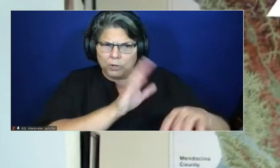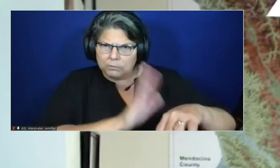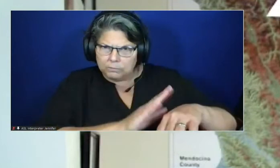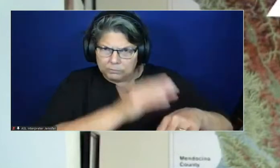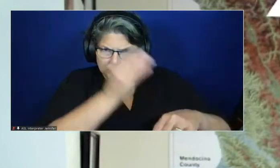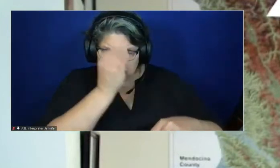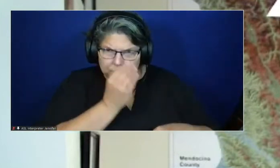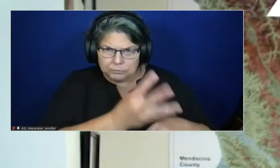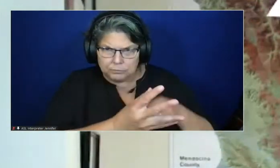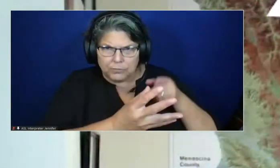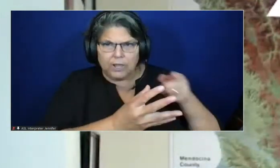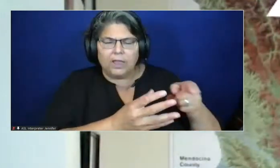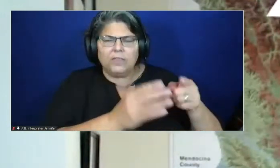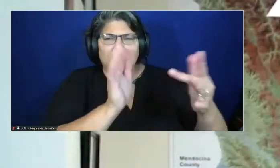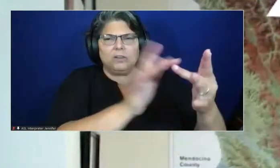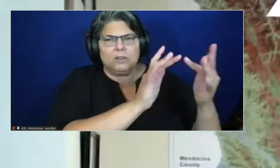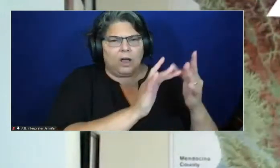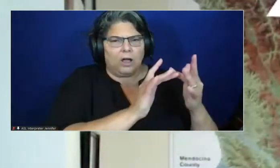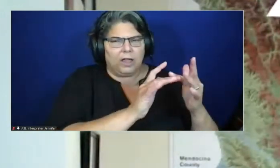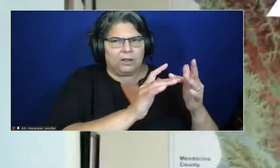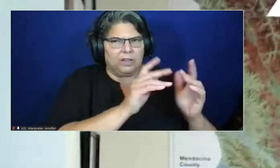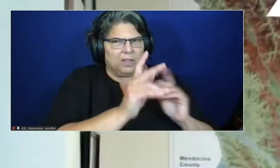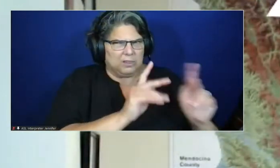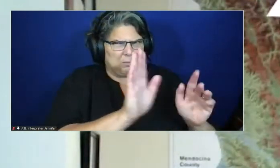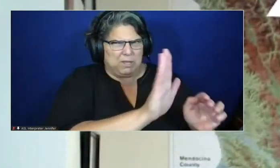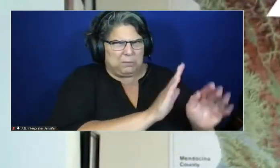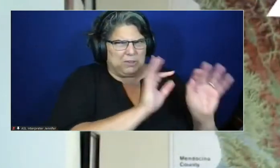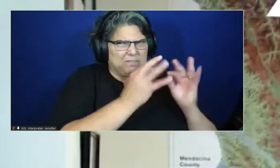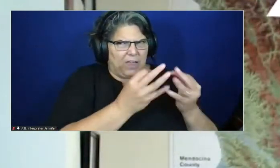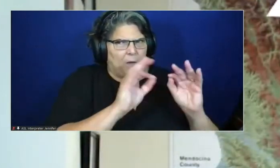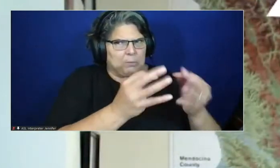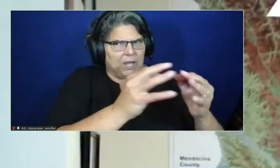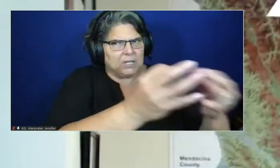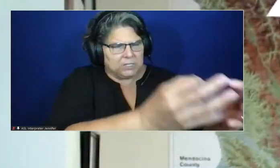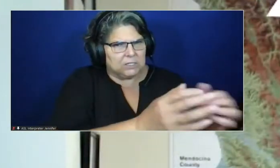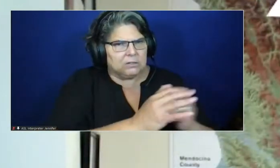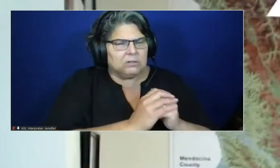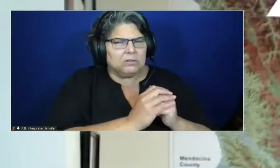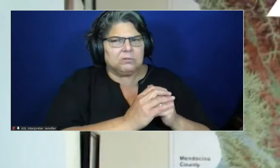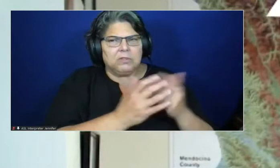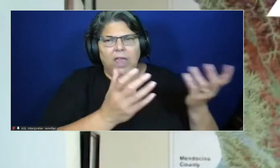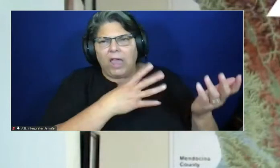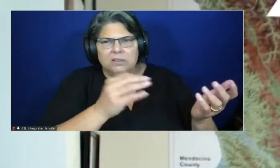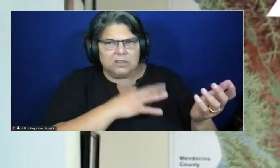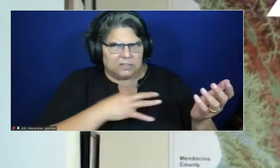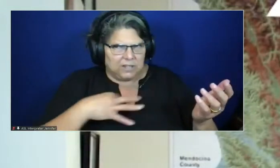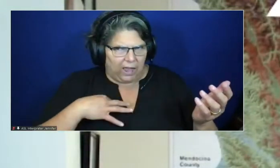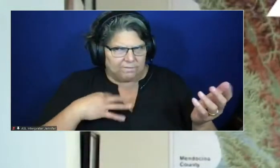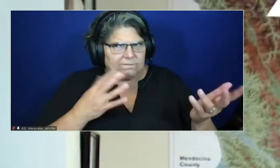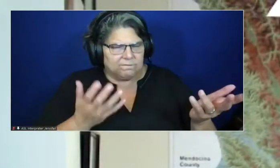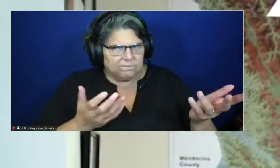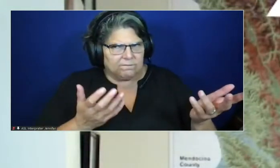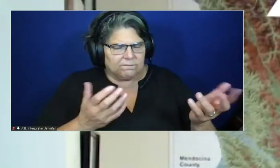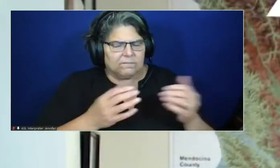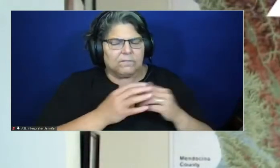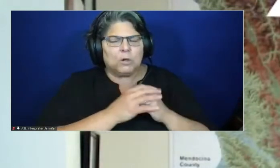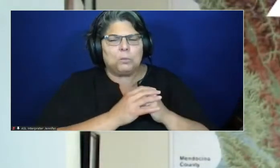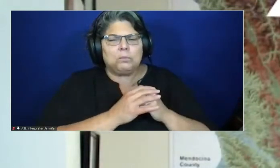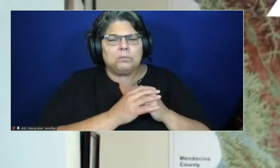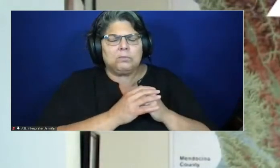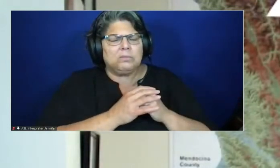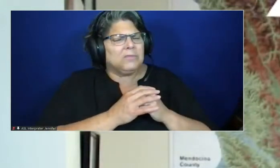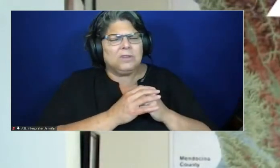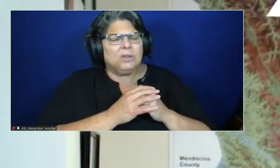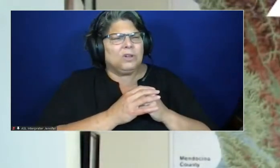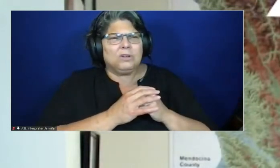they notify their families and other people who may have been close contacts, let's say, of staff members. We don't want